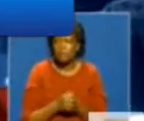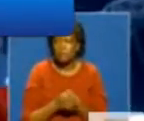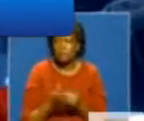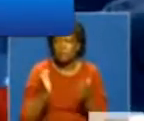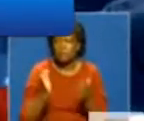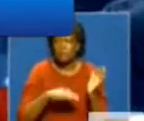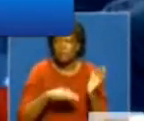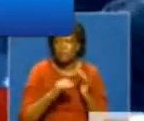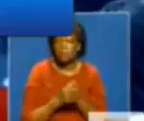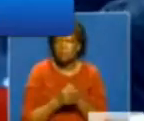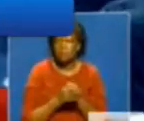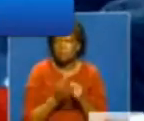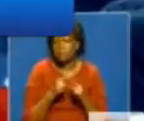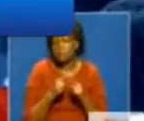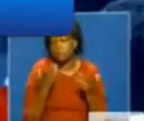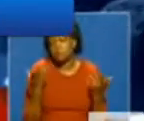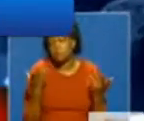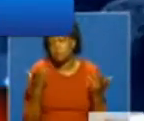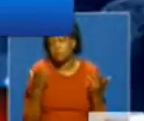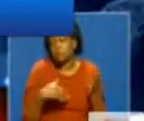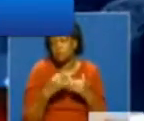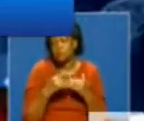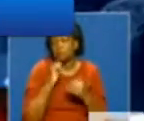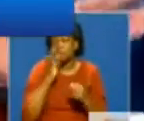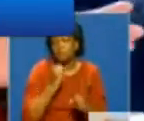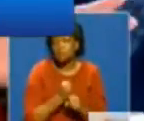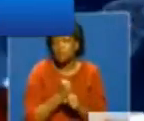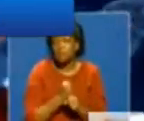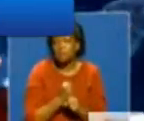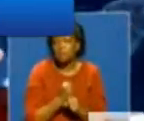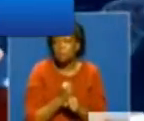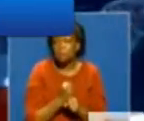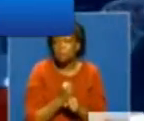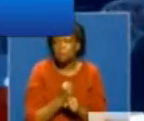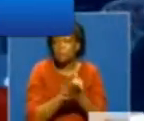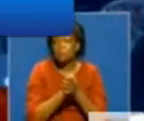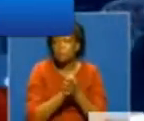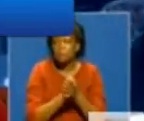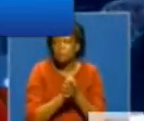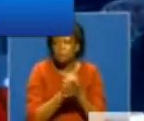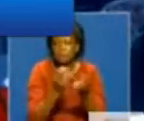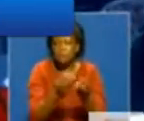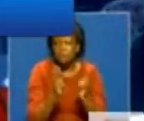that. Otherwise, all I will do is greet the bench.